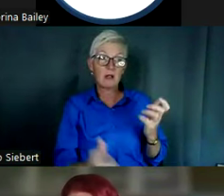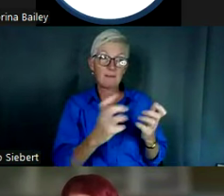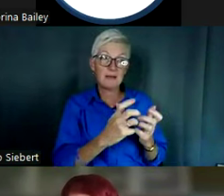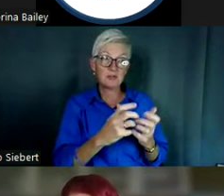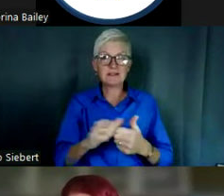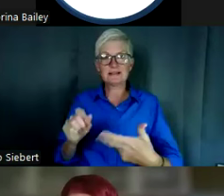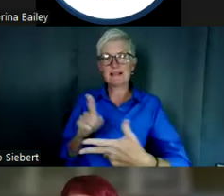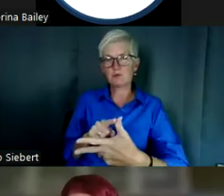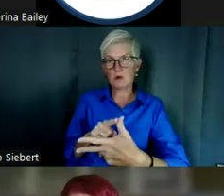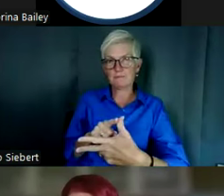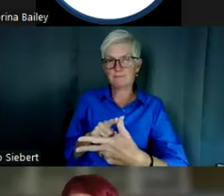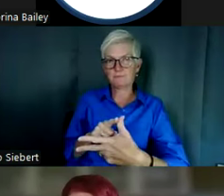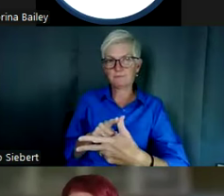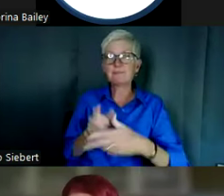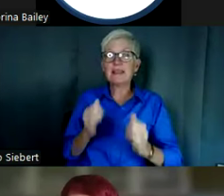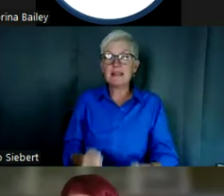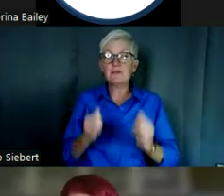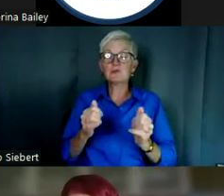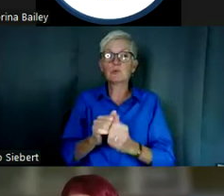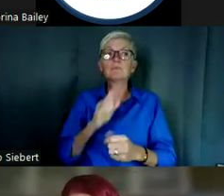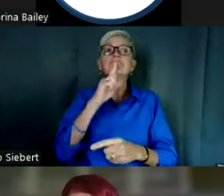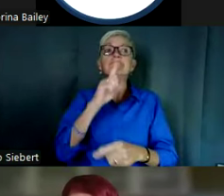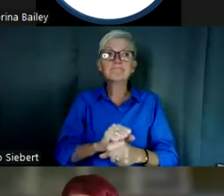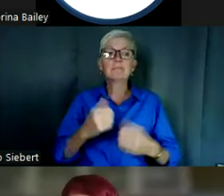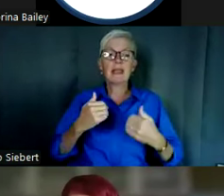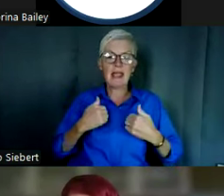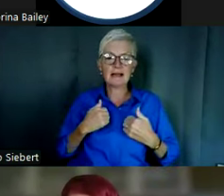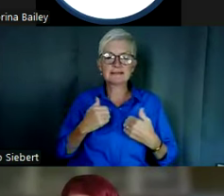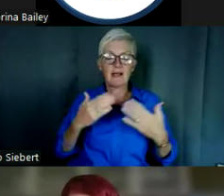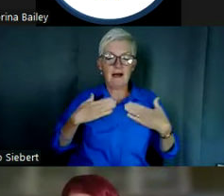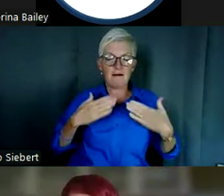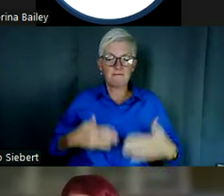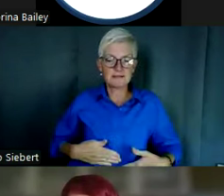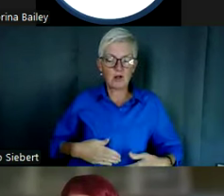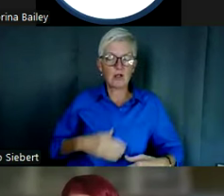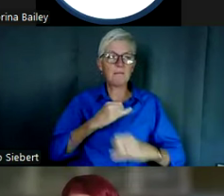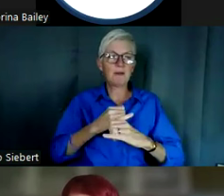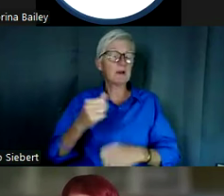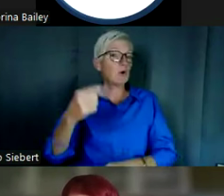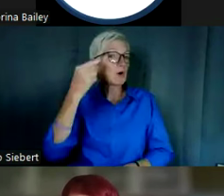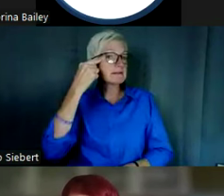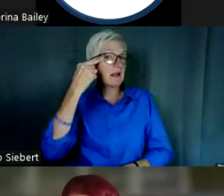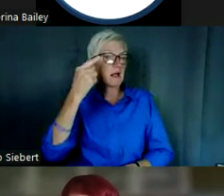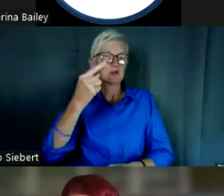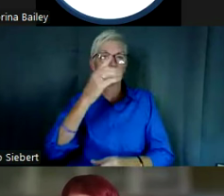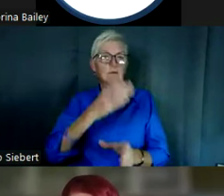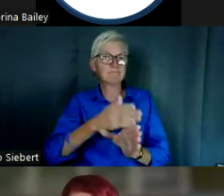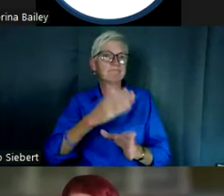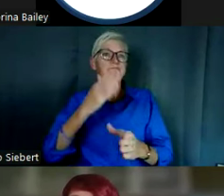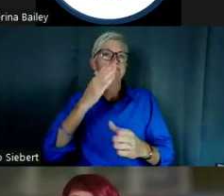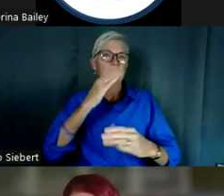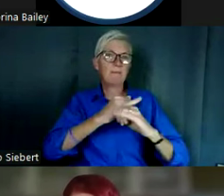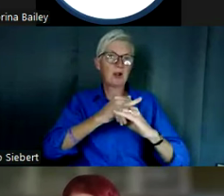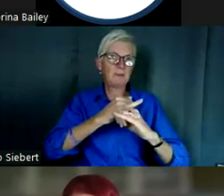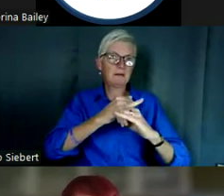first prong, which is the individual who actually has a physical or psychological impairment, limiting them in one or more major life activities. The